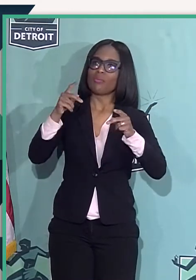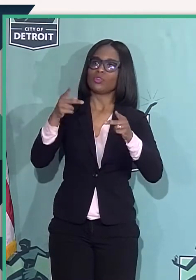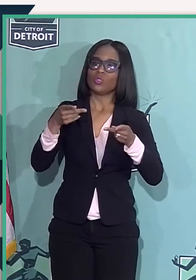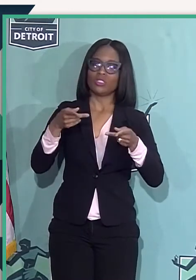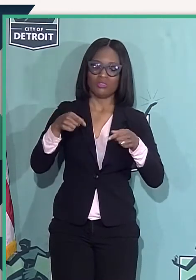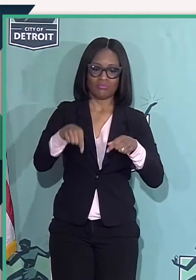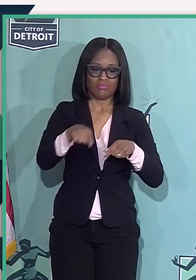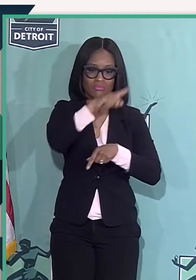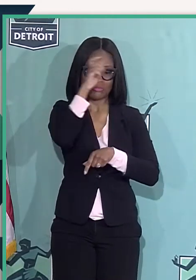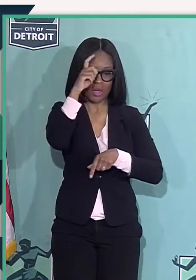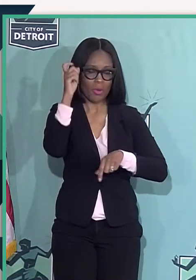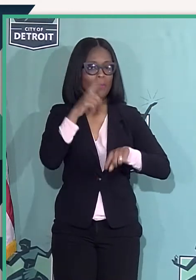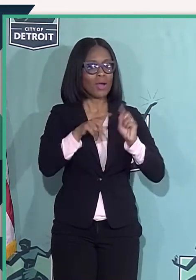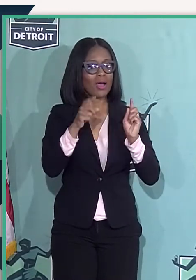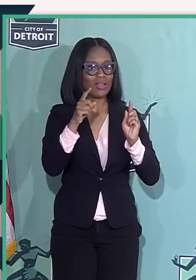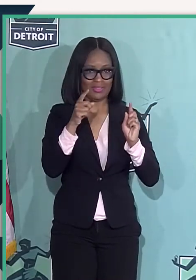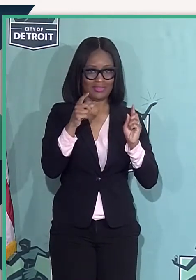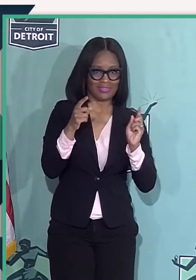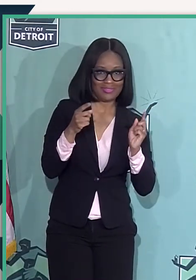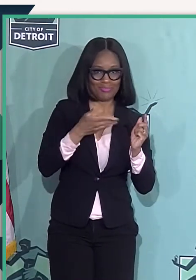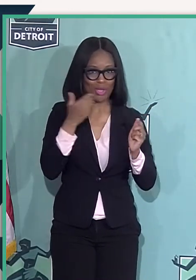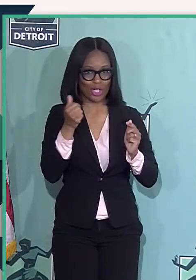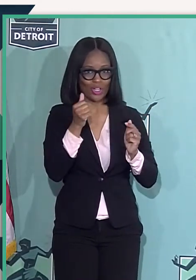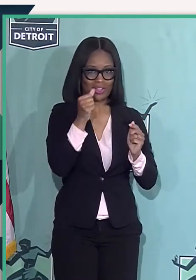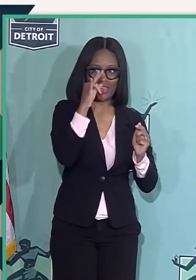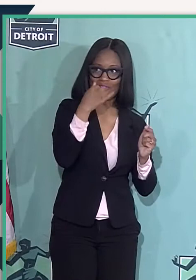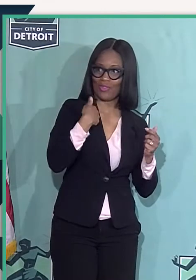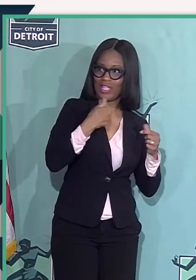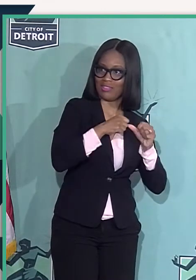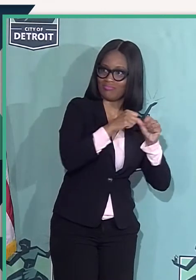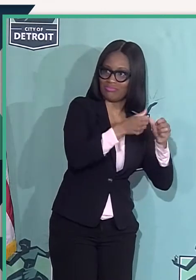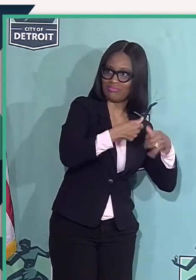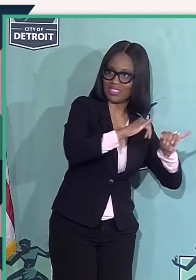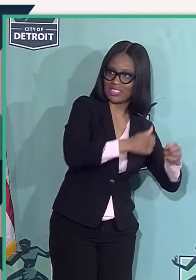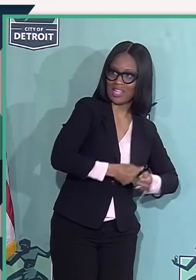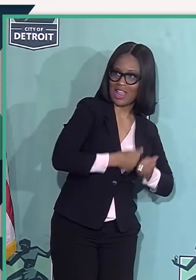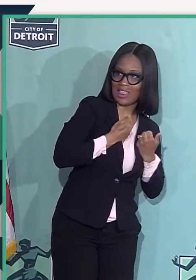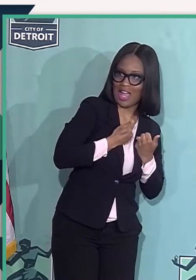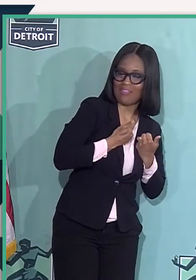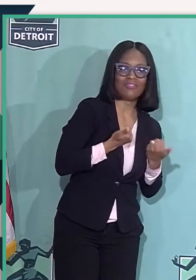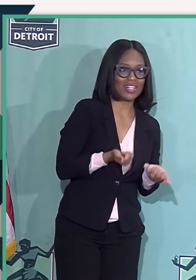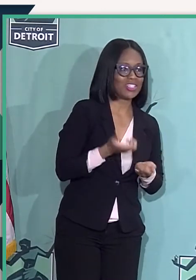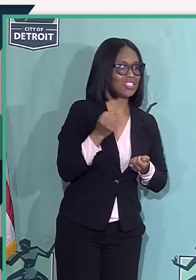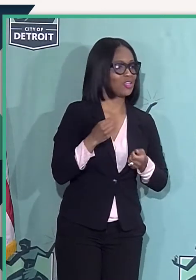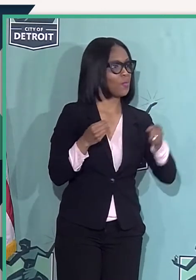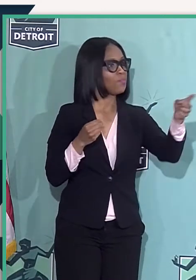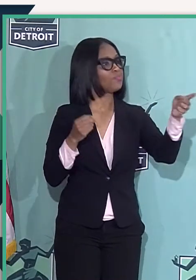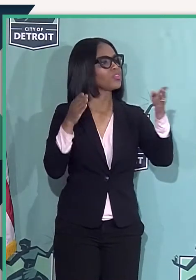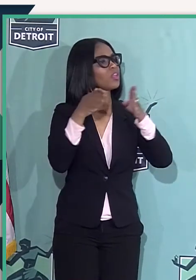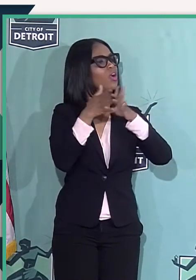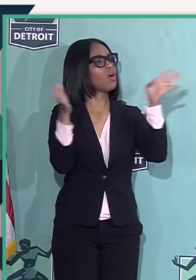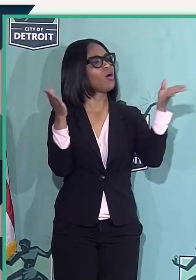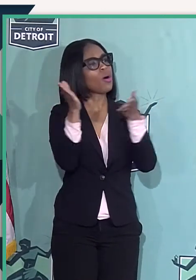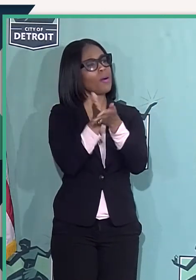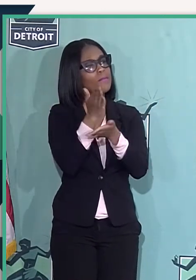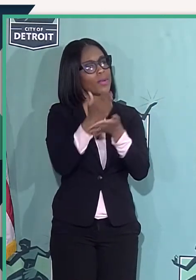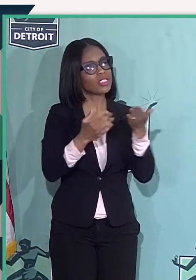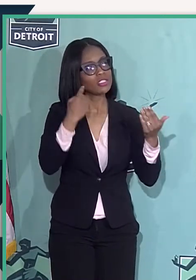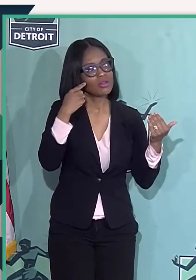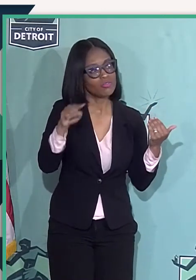but we want to be alive later on in the summer into the fall, so. Okay, and what will the overall budget be then